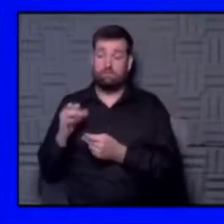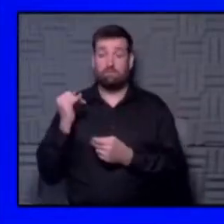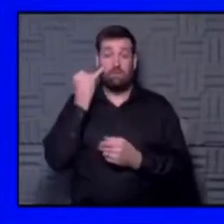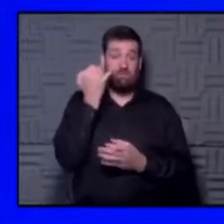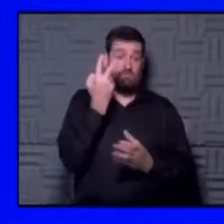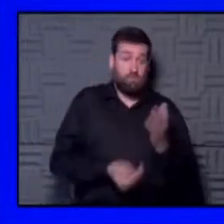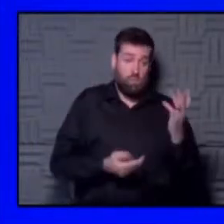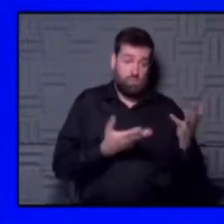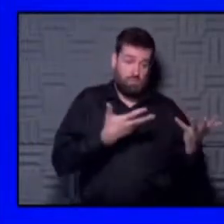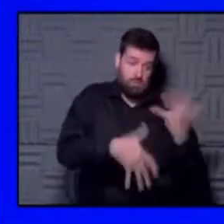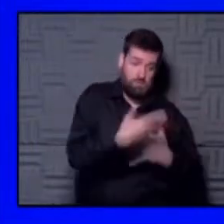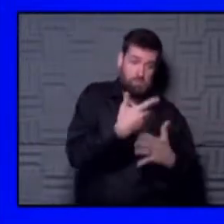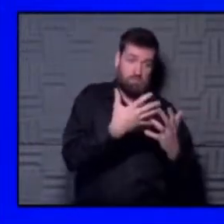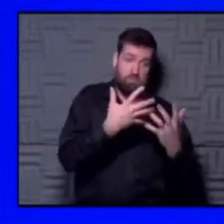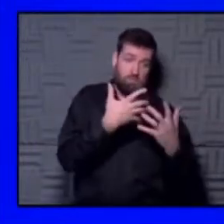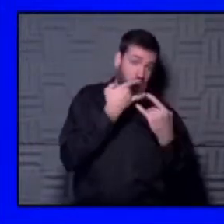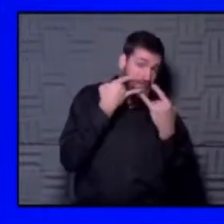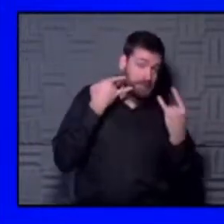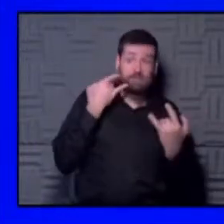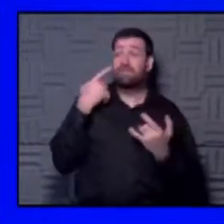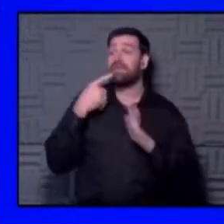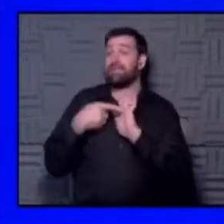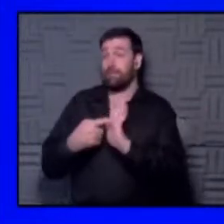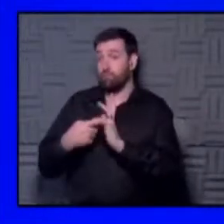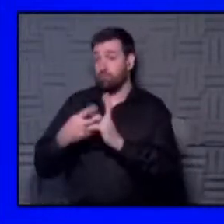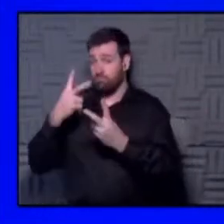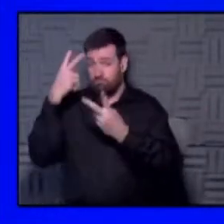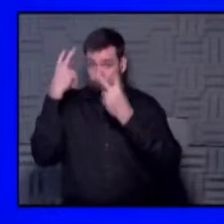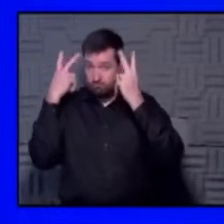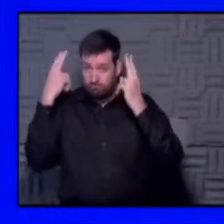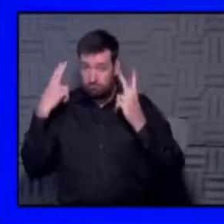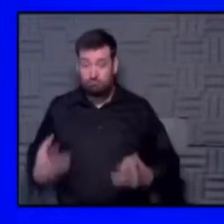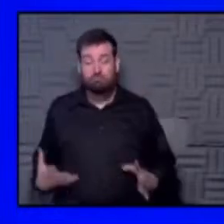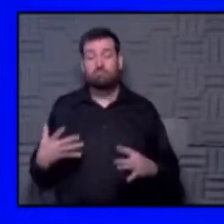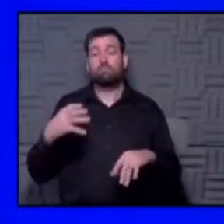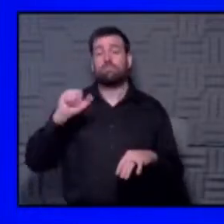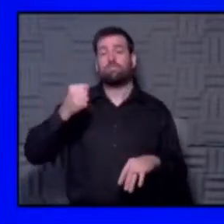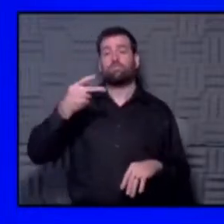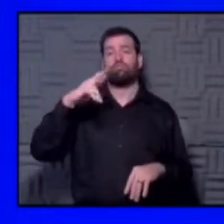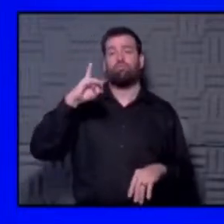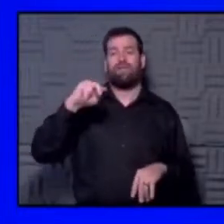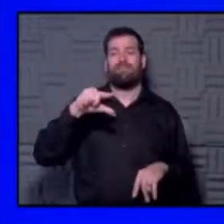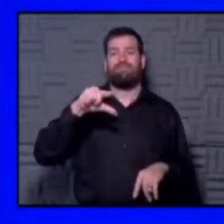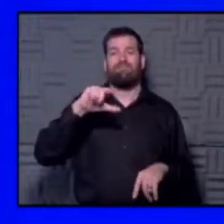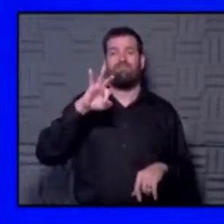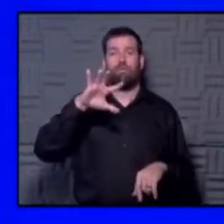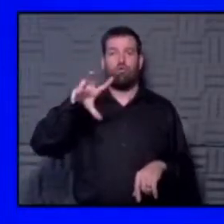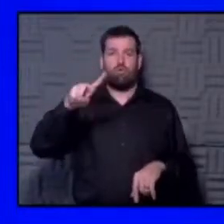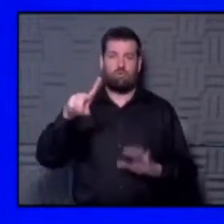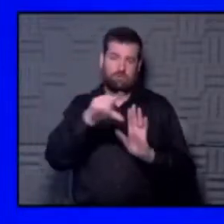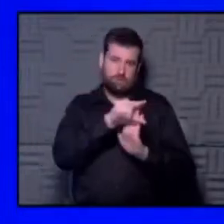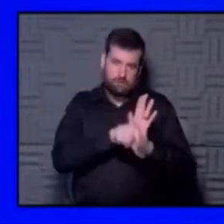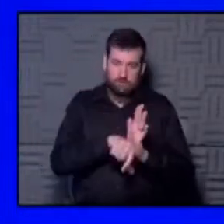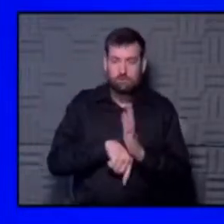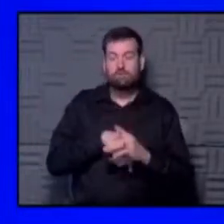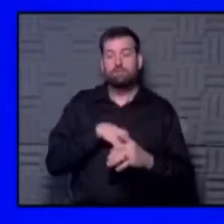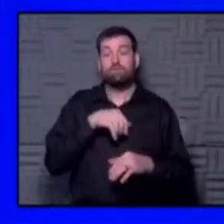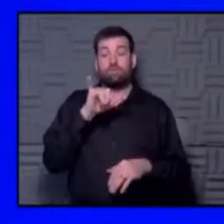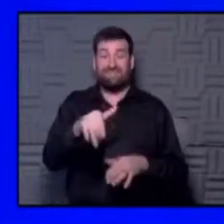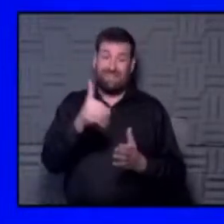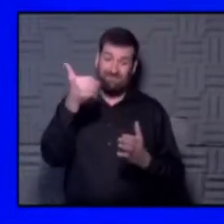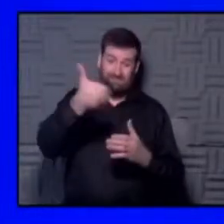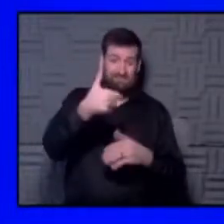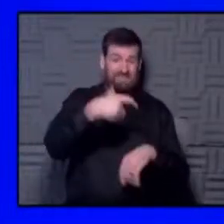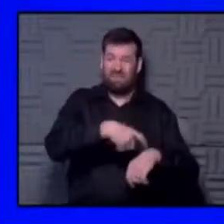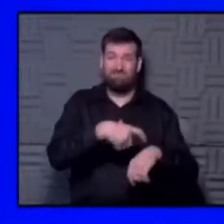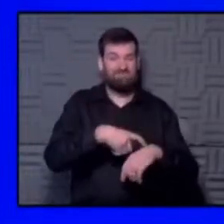a mask, for instance, the hairdressers in Springfield, that's a great if you're example. wearing a mask, even if you're close for that amount of time,